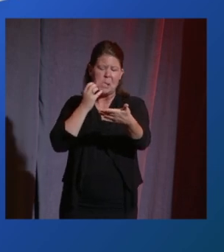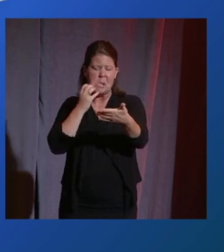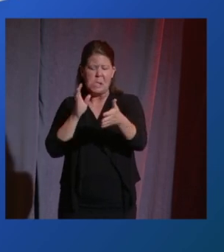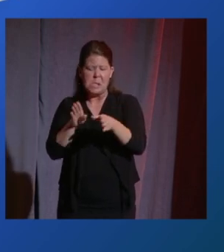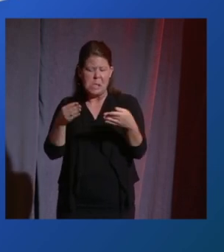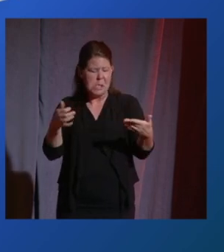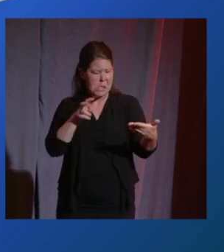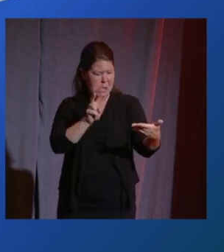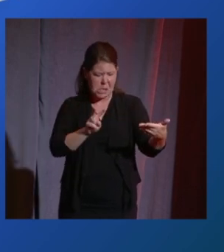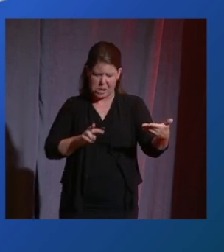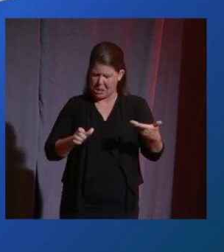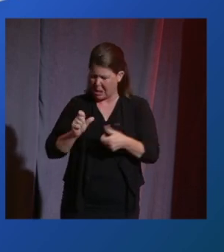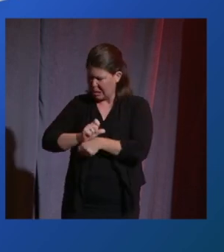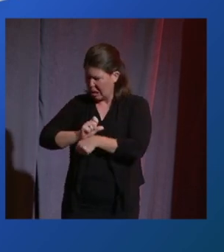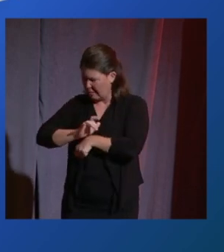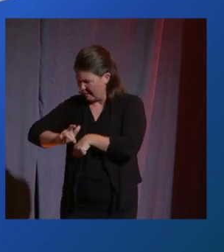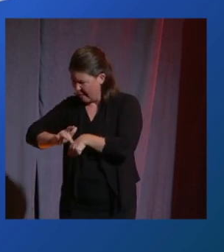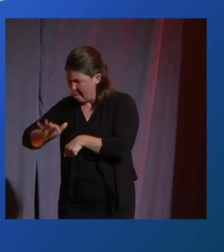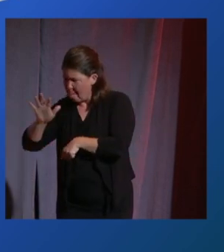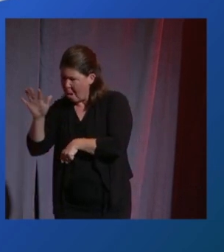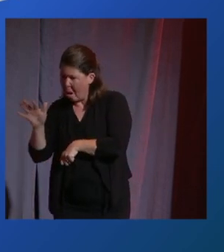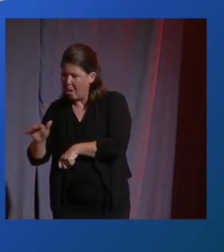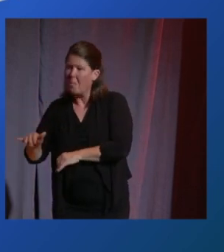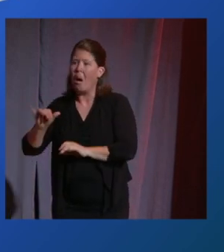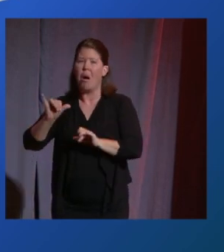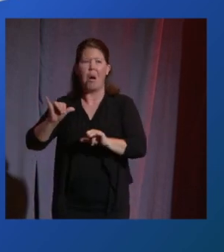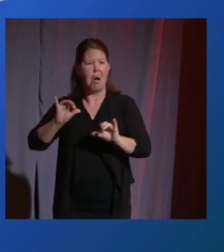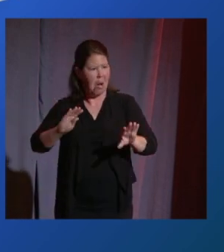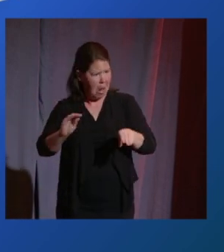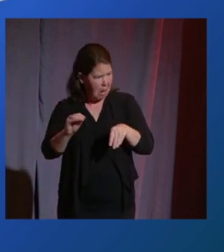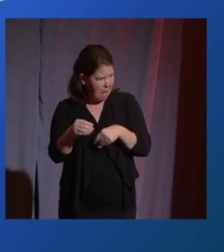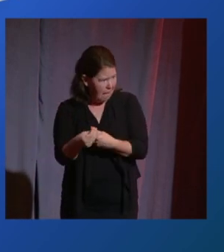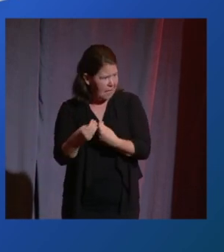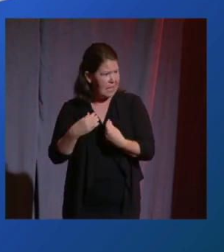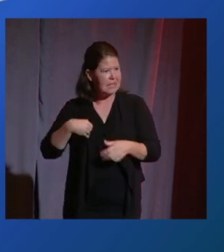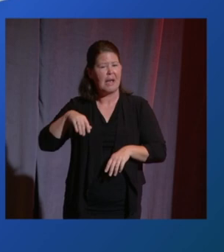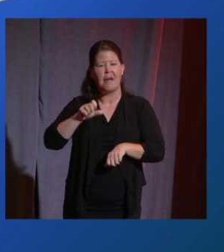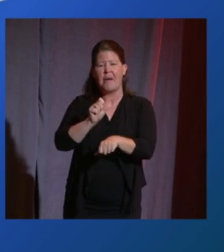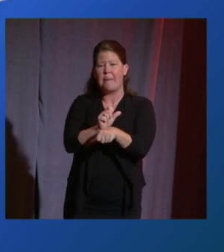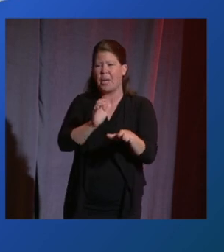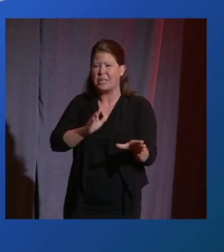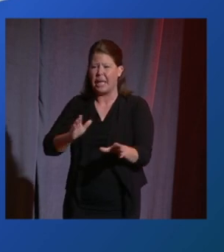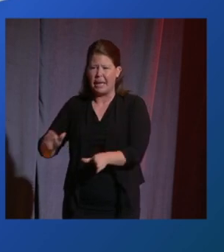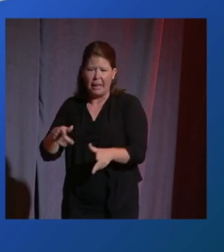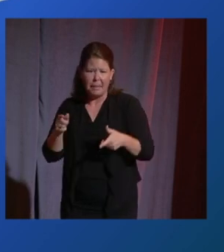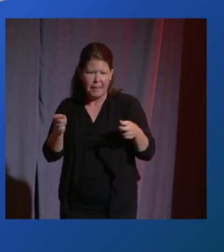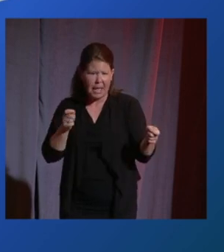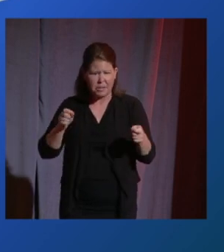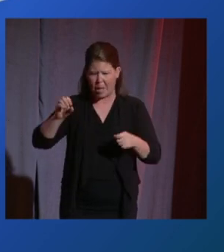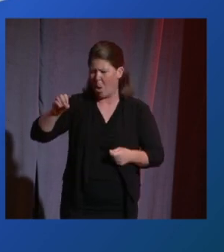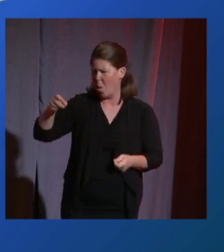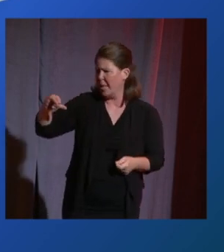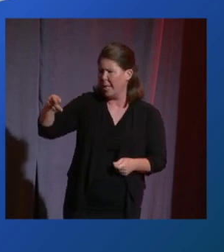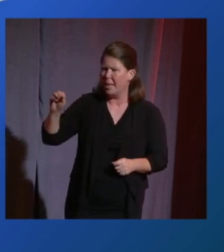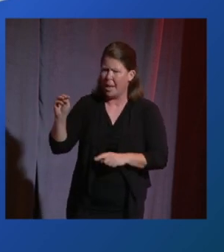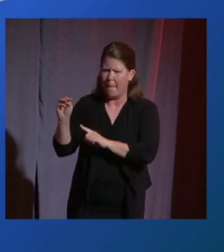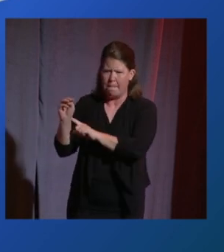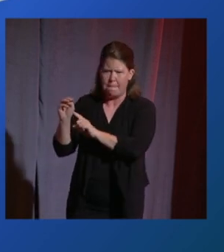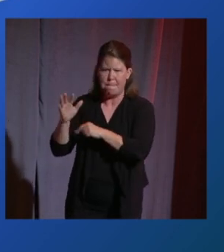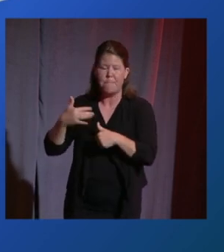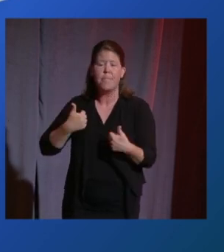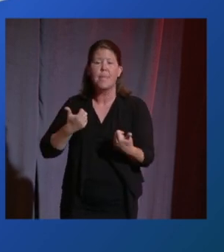management um starting off at an entry level I still didn't know what I wanted to do but I made the best of